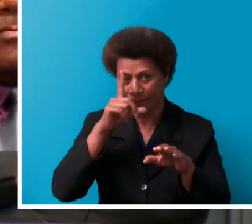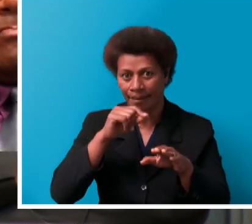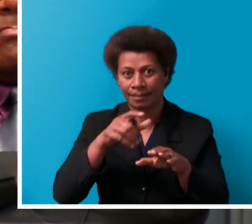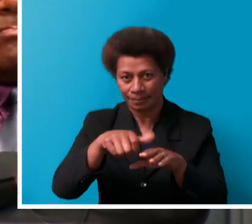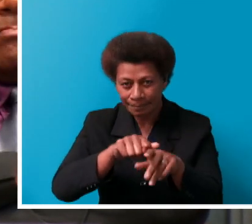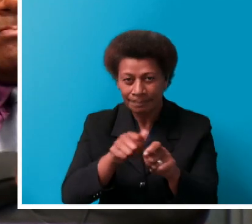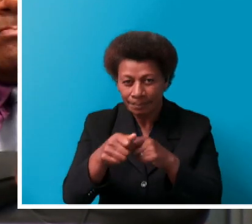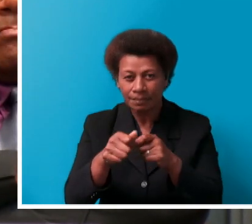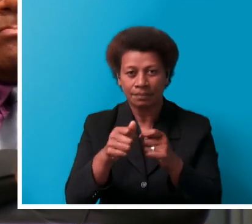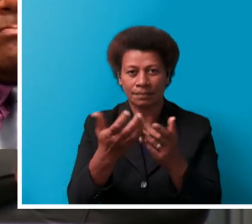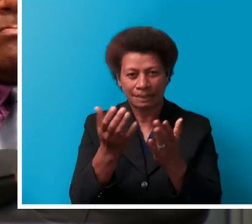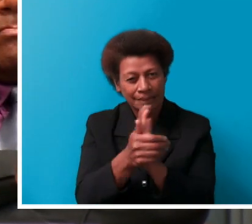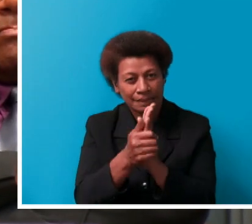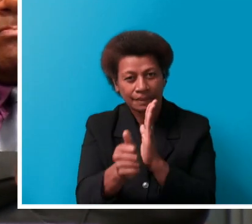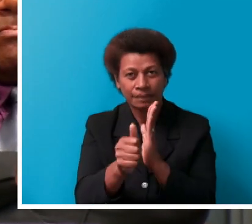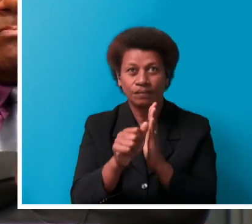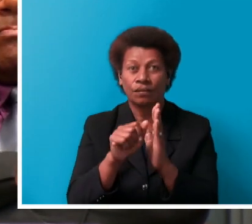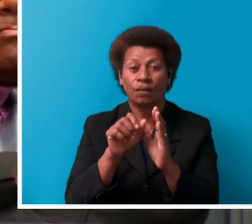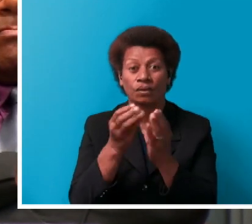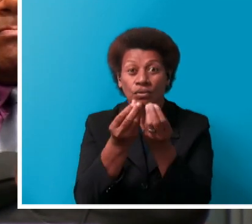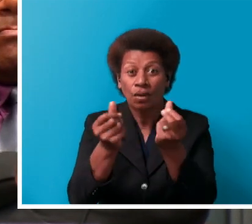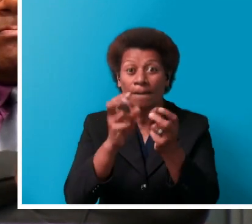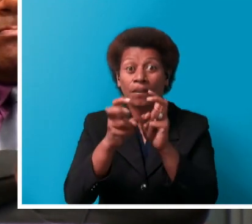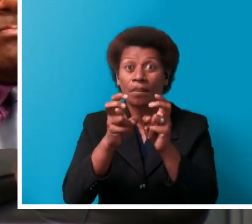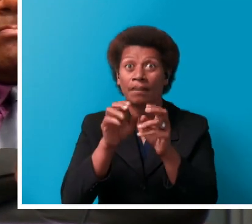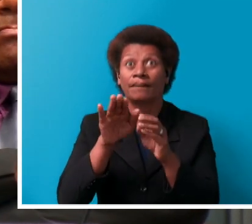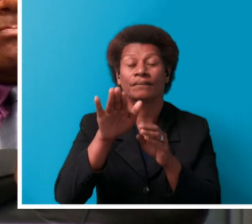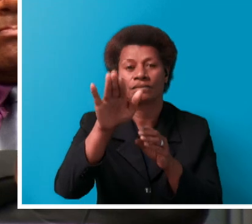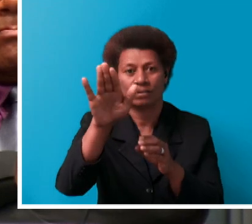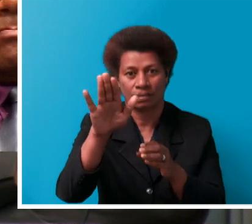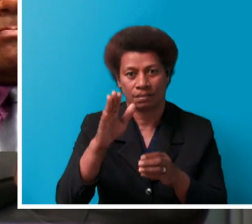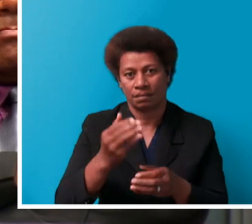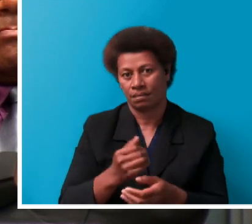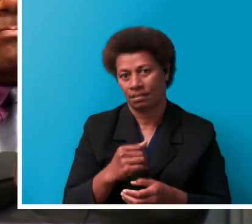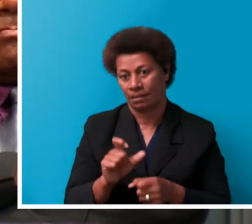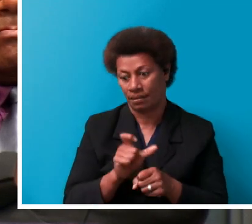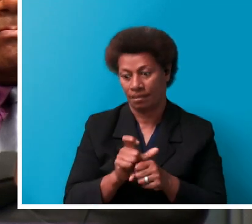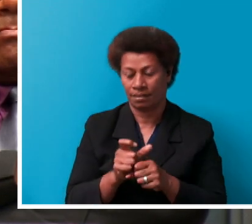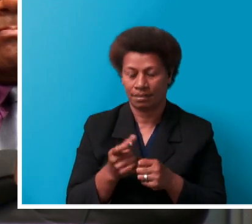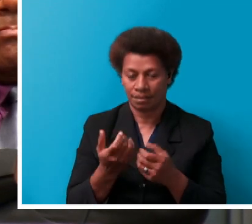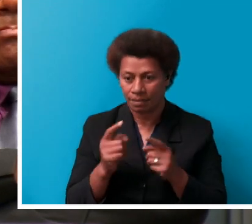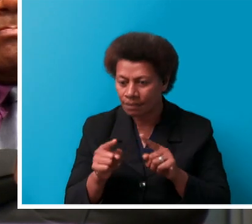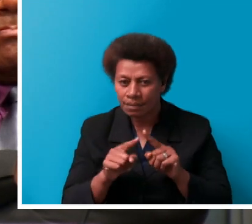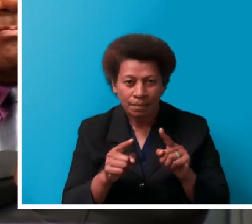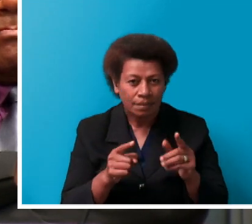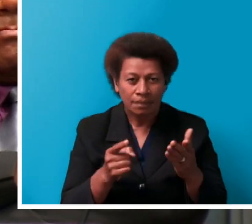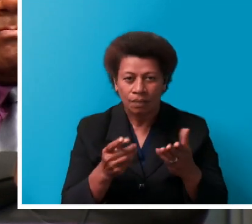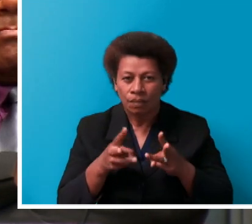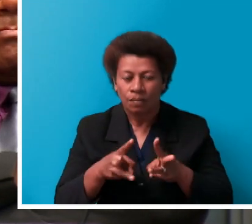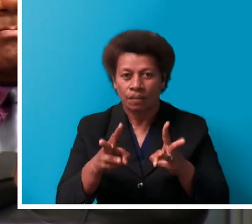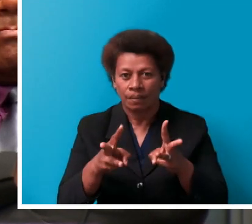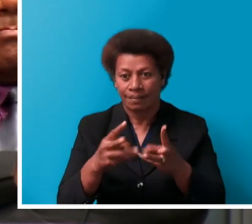with courage, confidence, and creativity. Empowering our people to act, to